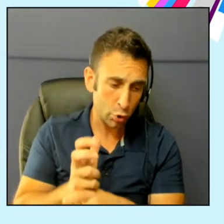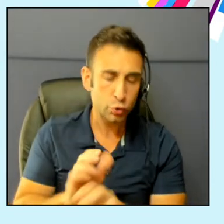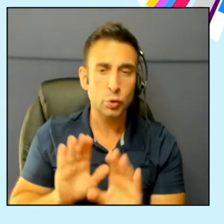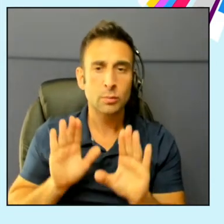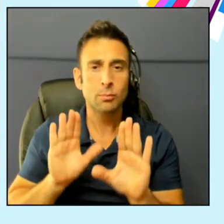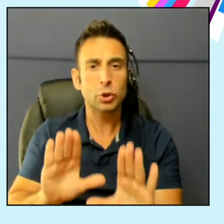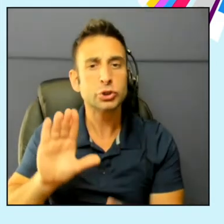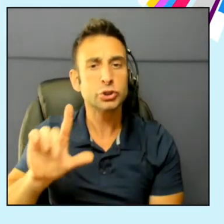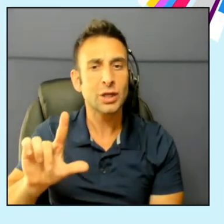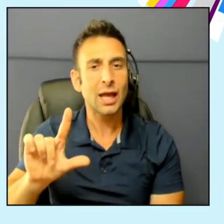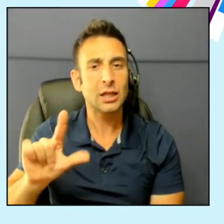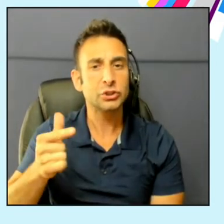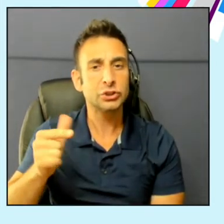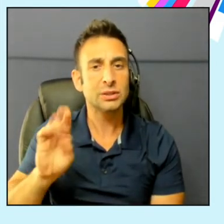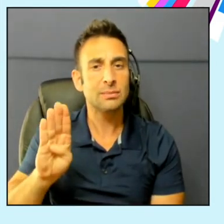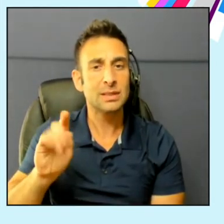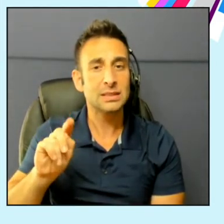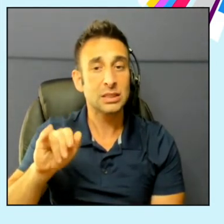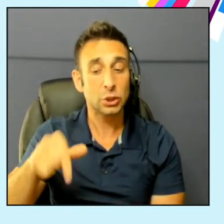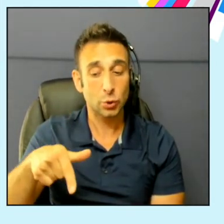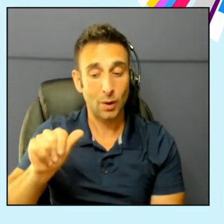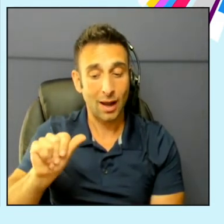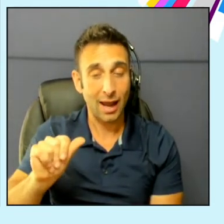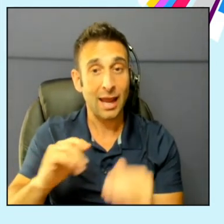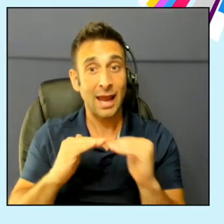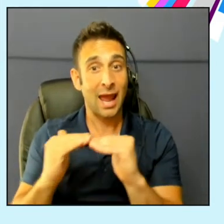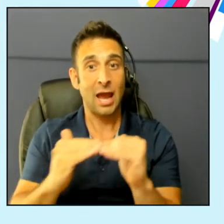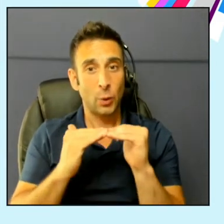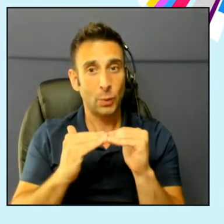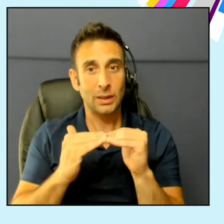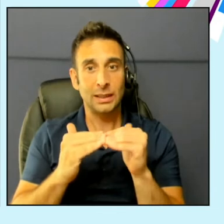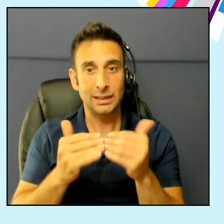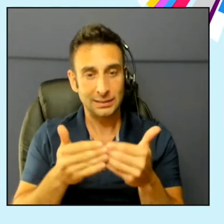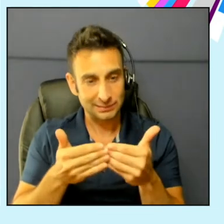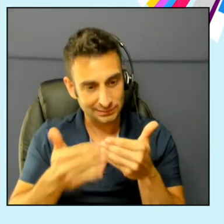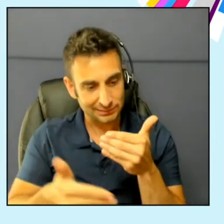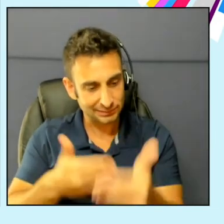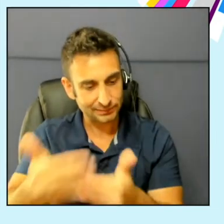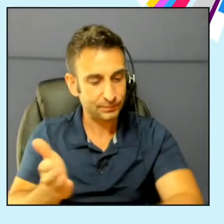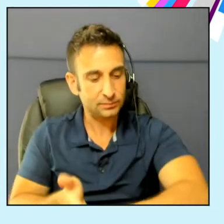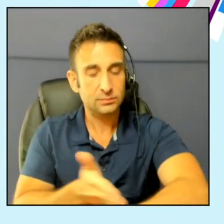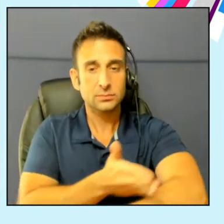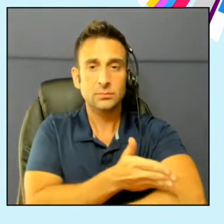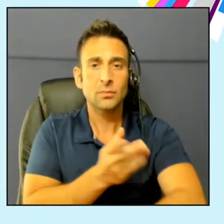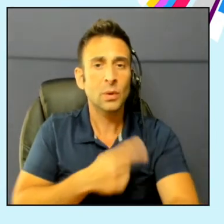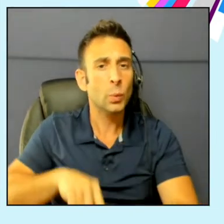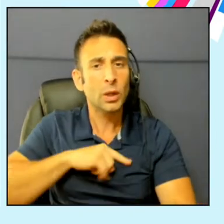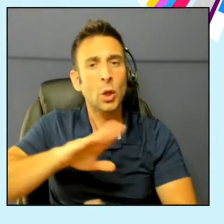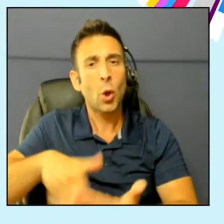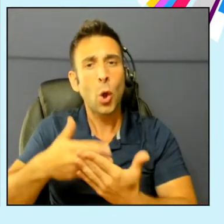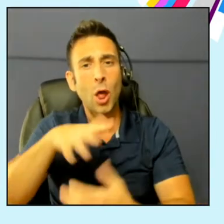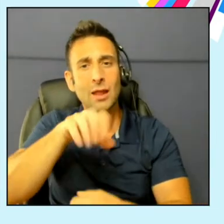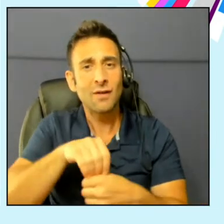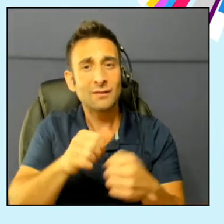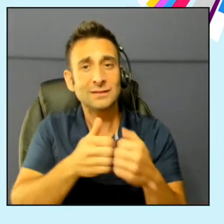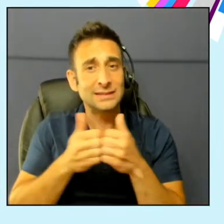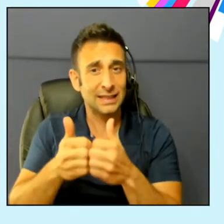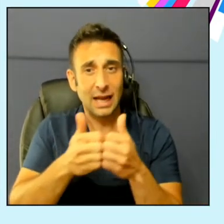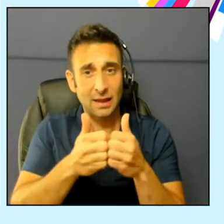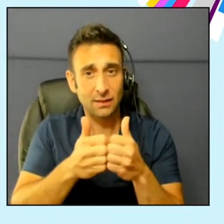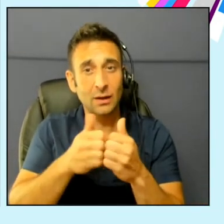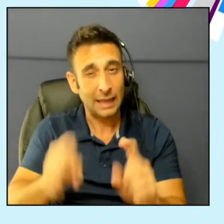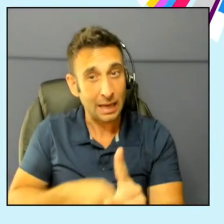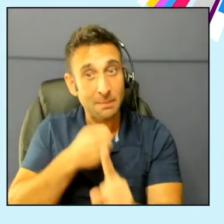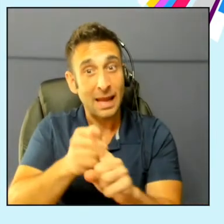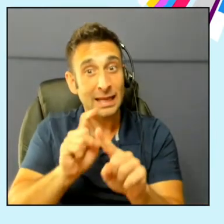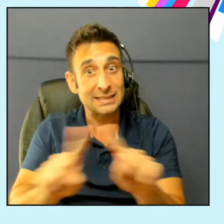LGBTQIA+ equity forward. We're all in this together, and we can truly make a difference. Look at what our next regions have